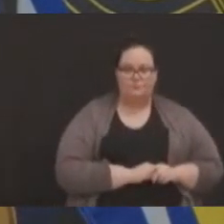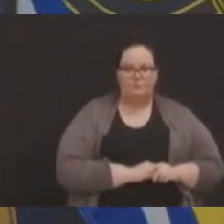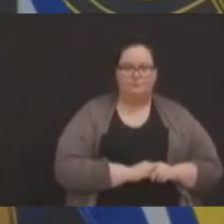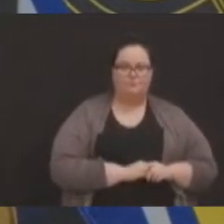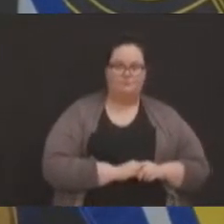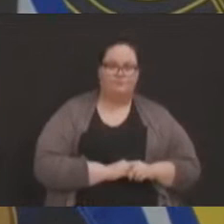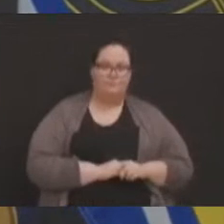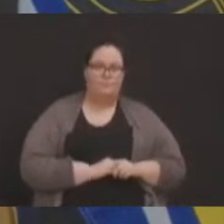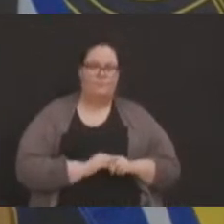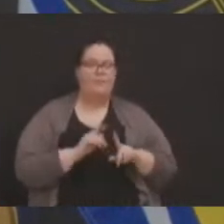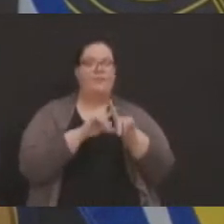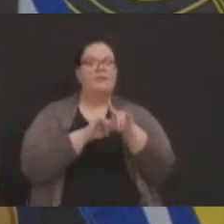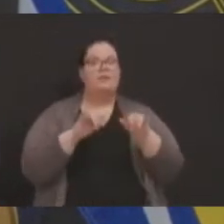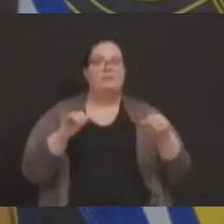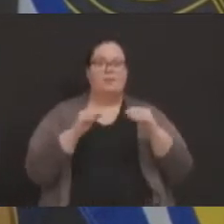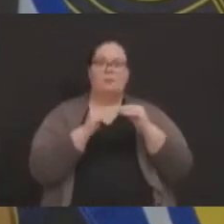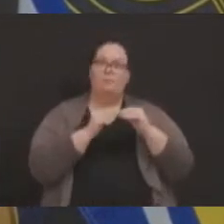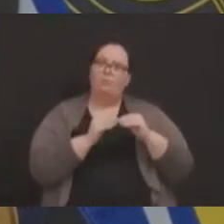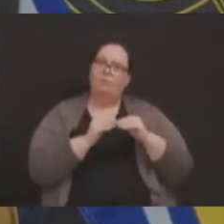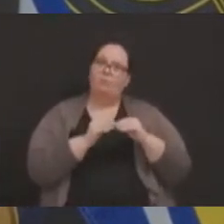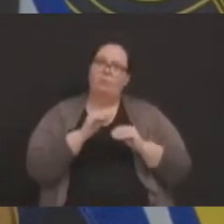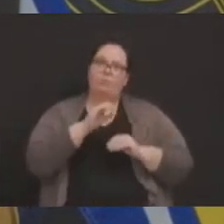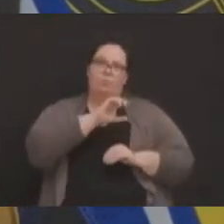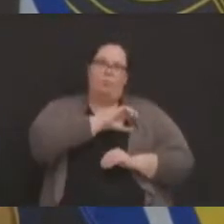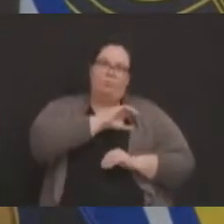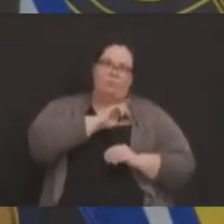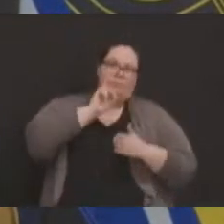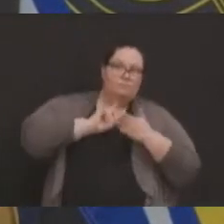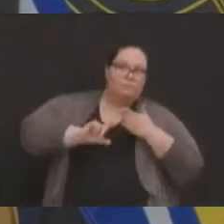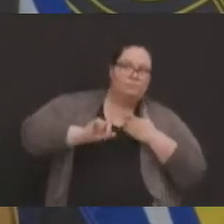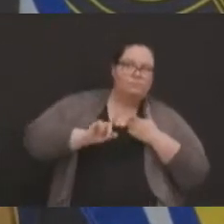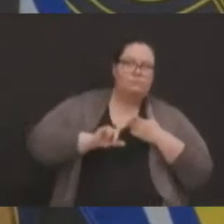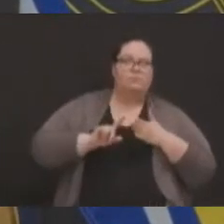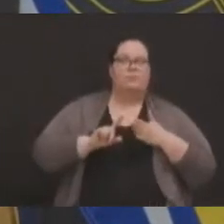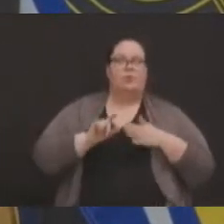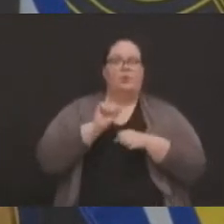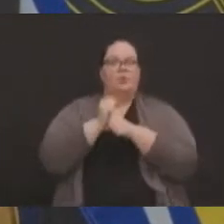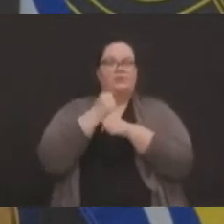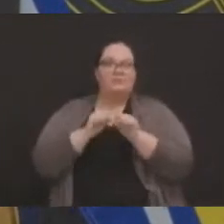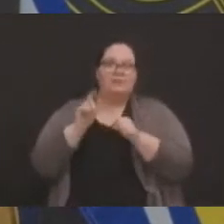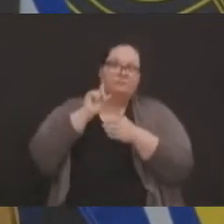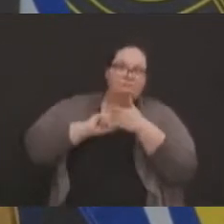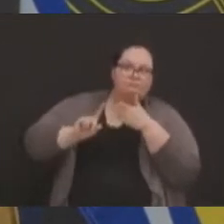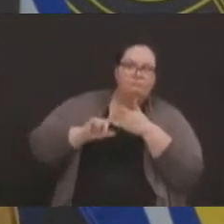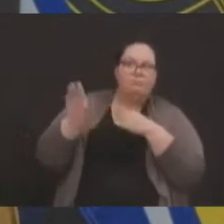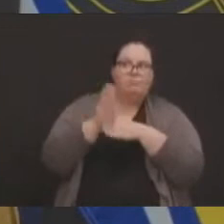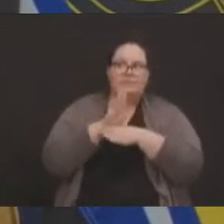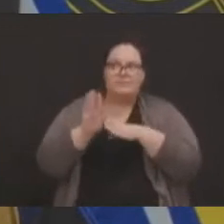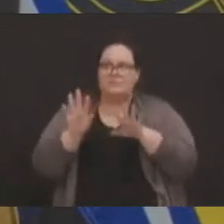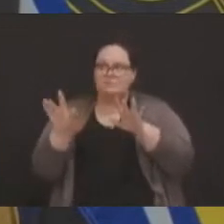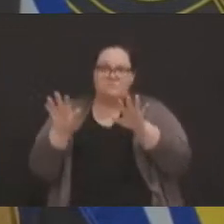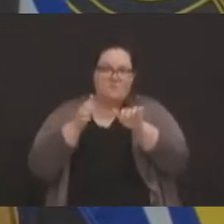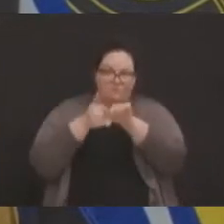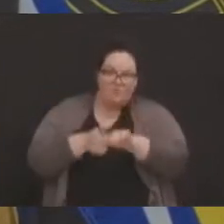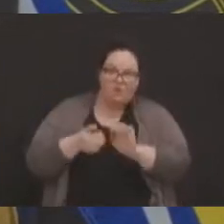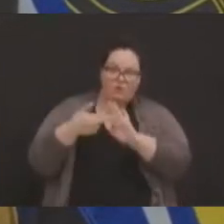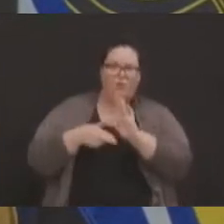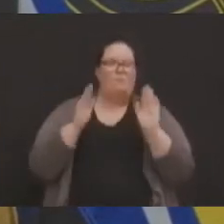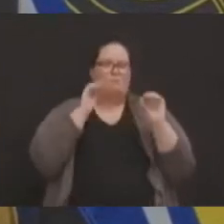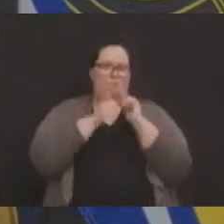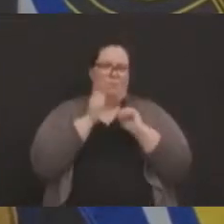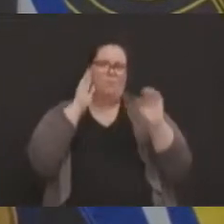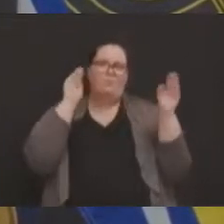on businesses and organizations, because if they are doing the right things, then that in turn protects their staff